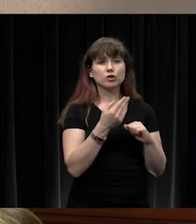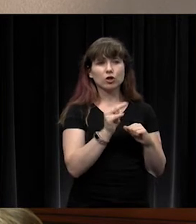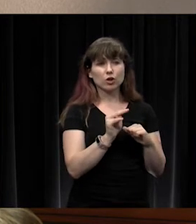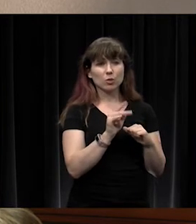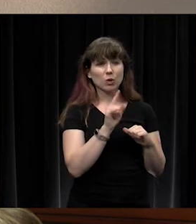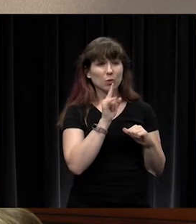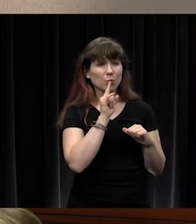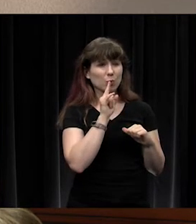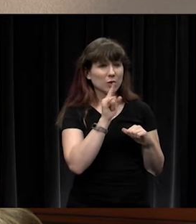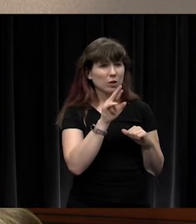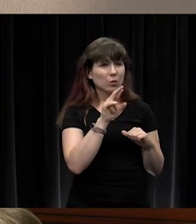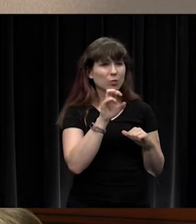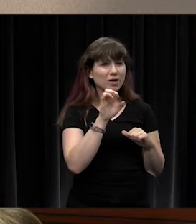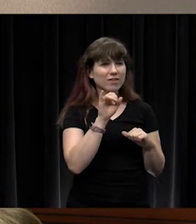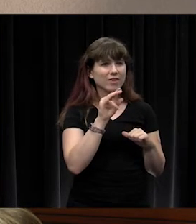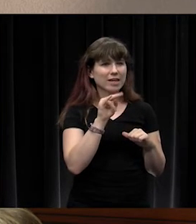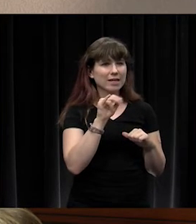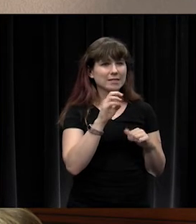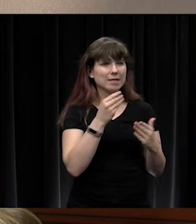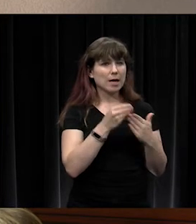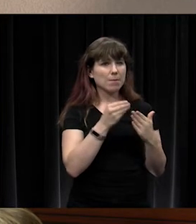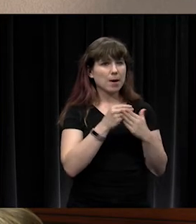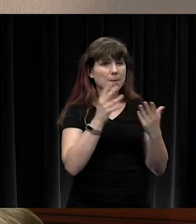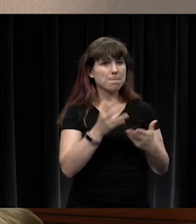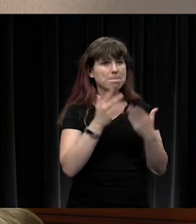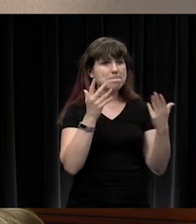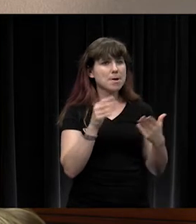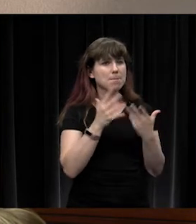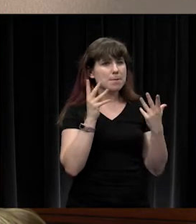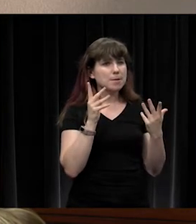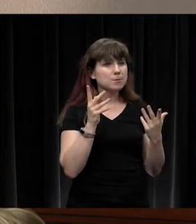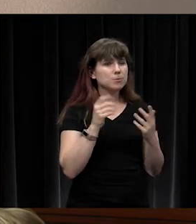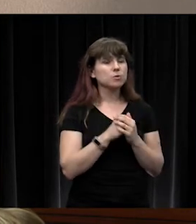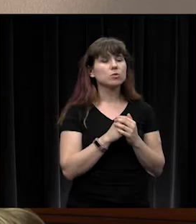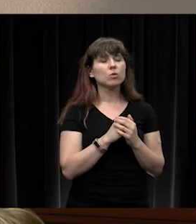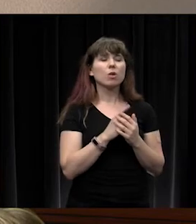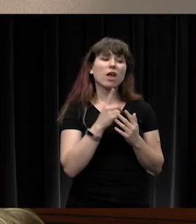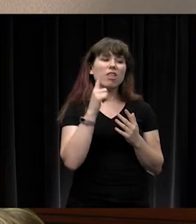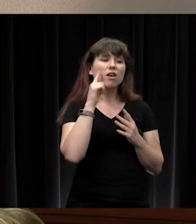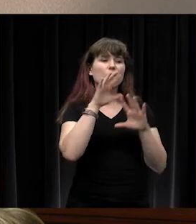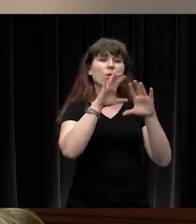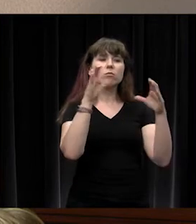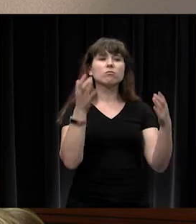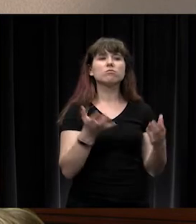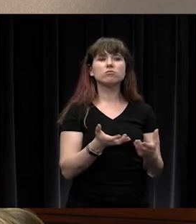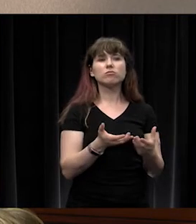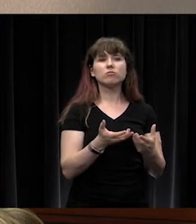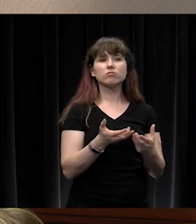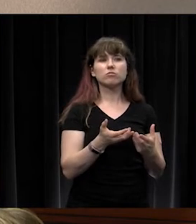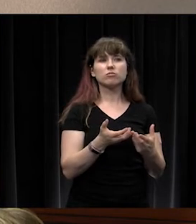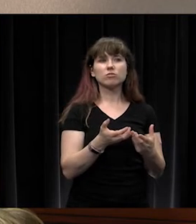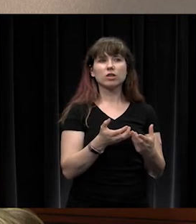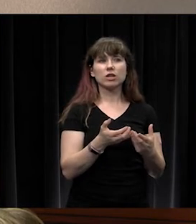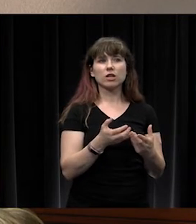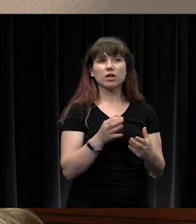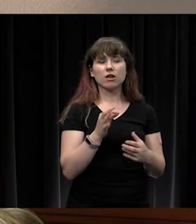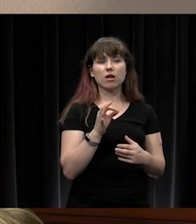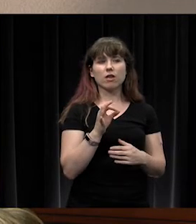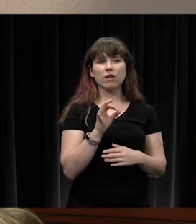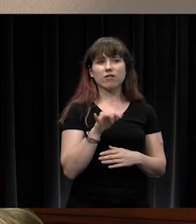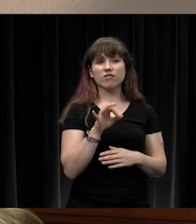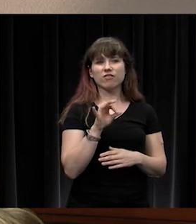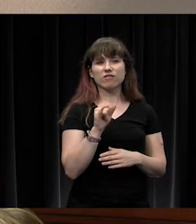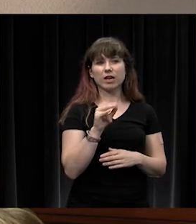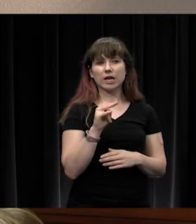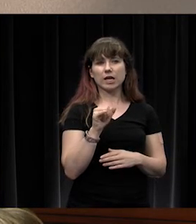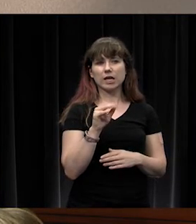amount is, and we'll proceed at that time. But again, I think from an overall standpoint, if you look at an interest rate chart that the Finance Committee looked at, rates